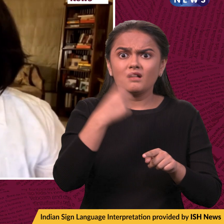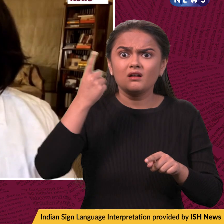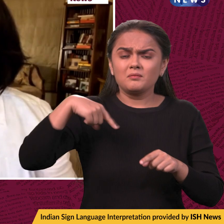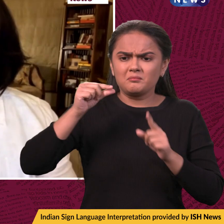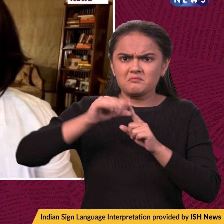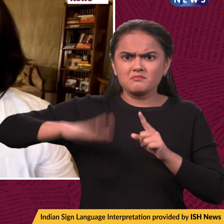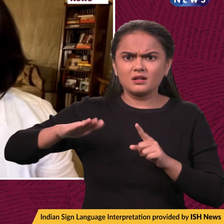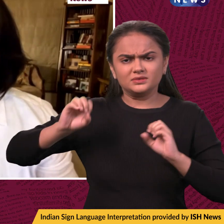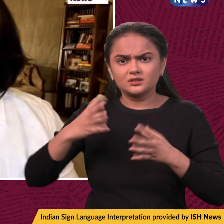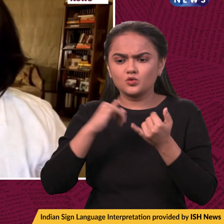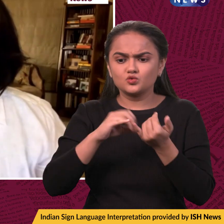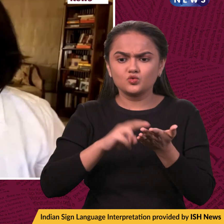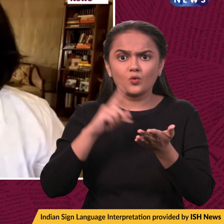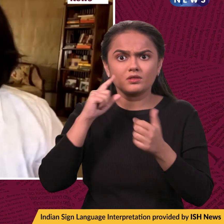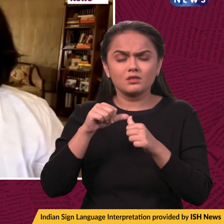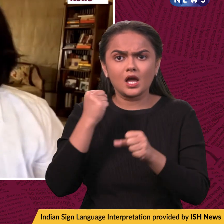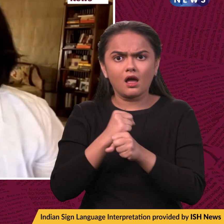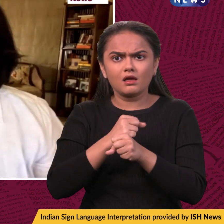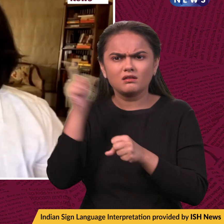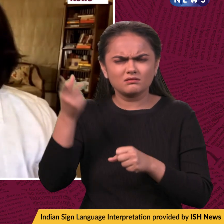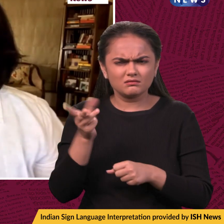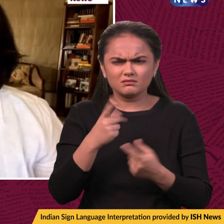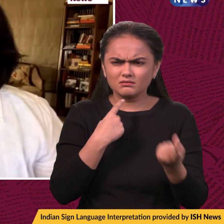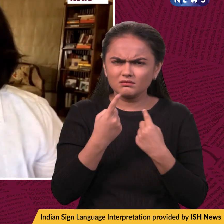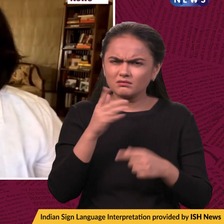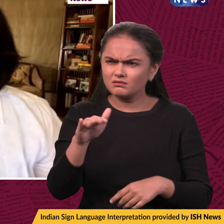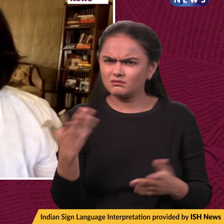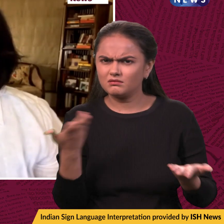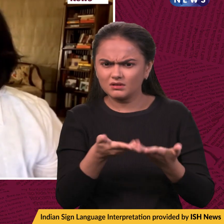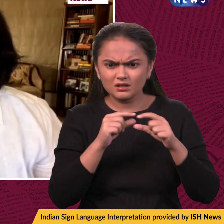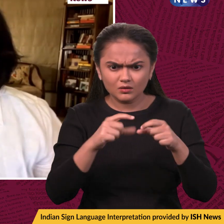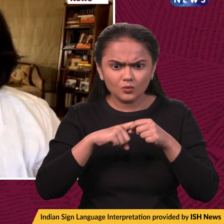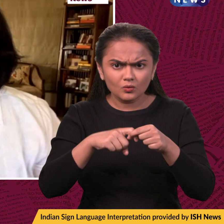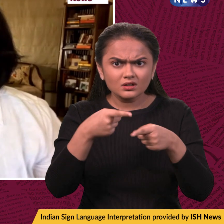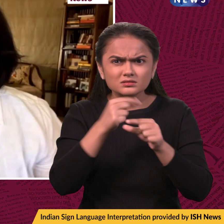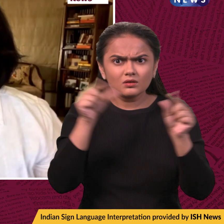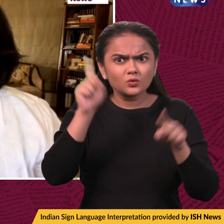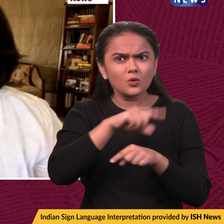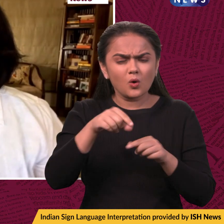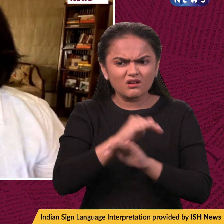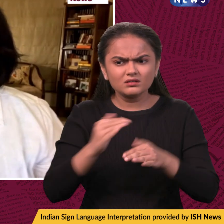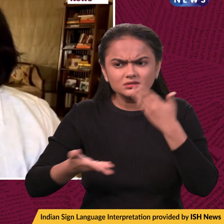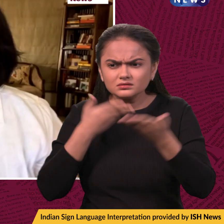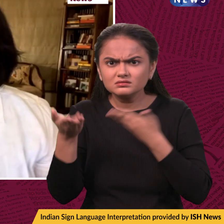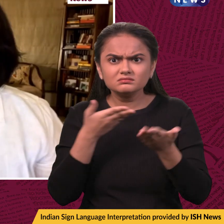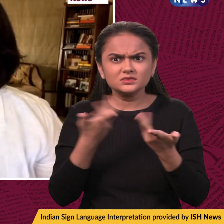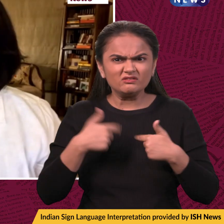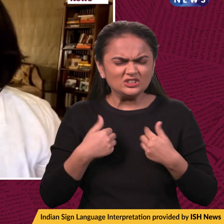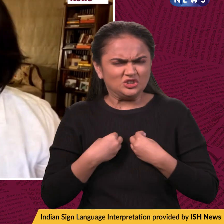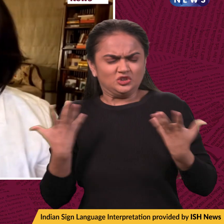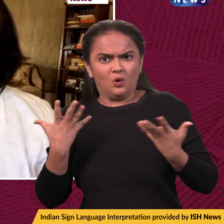brought up in Parliament by Sonia Gandhi, the Congress interim president, who raised it in Parliament, calling it blatantly misogynistic